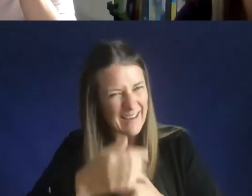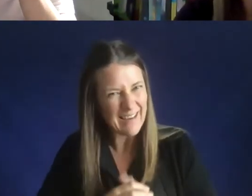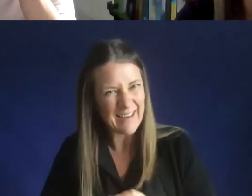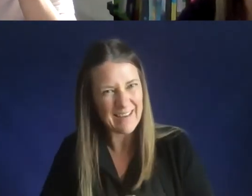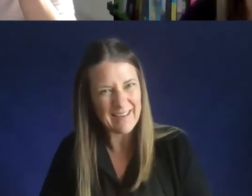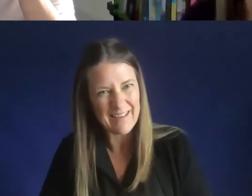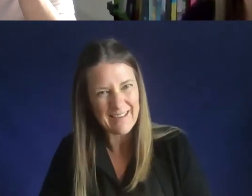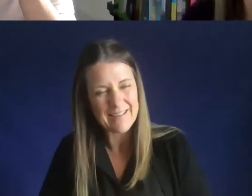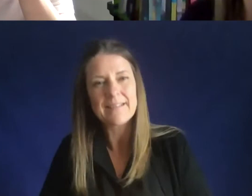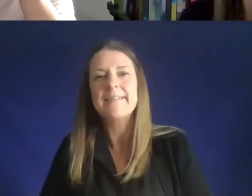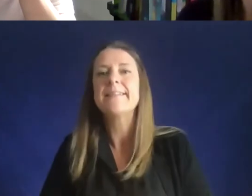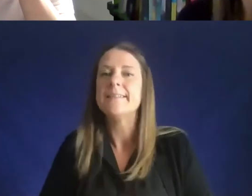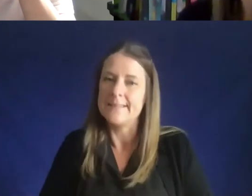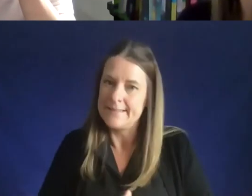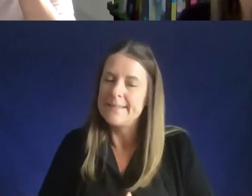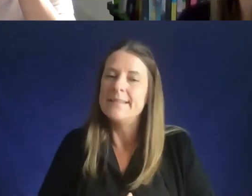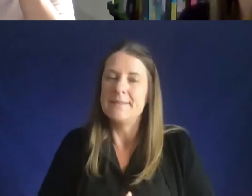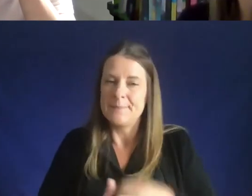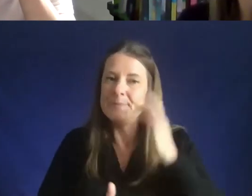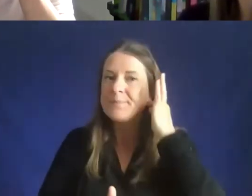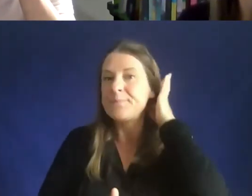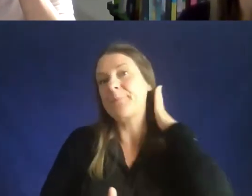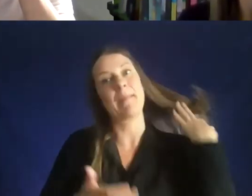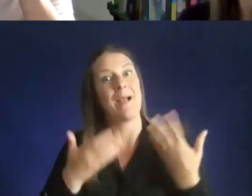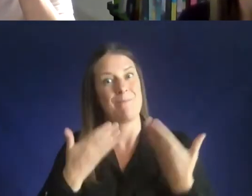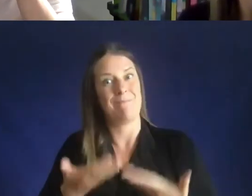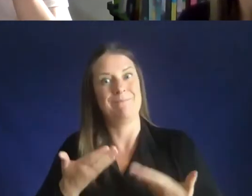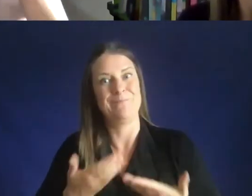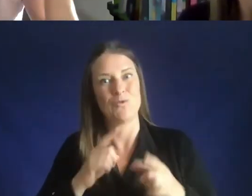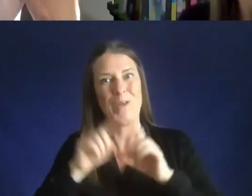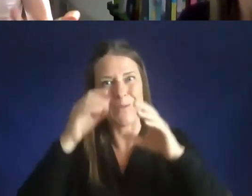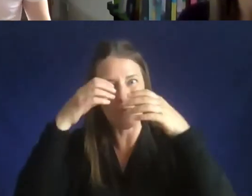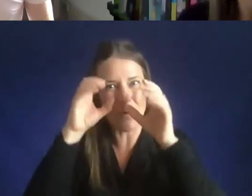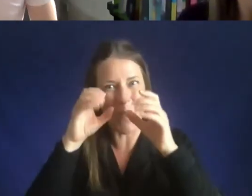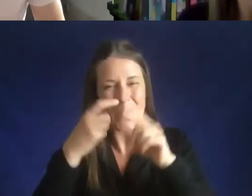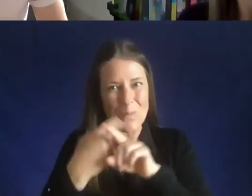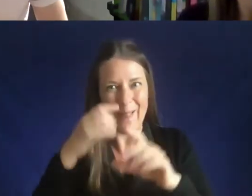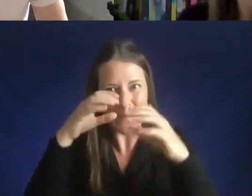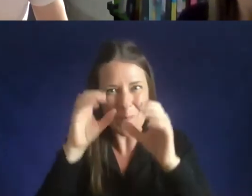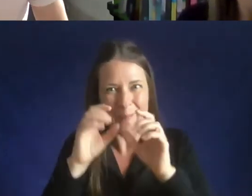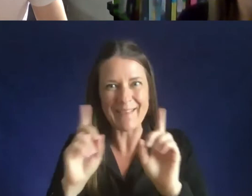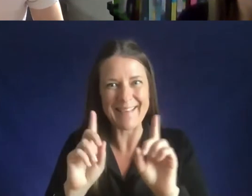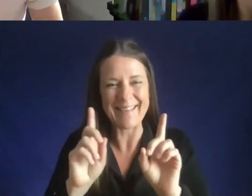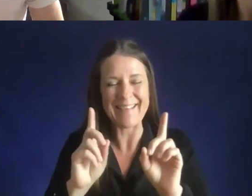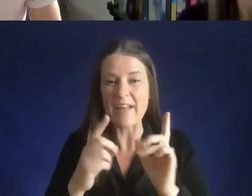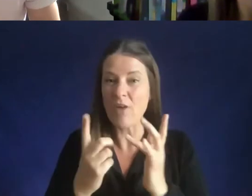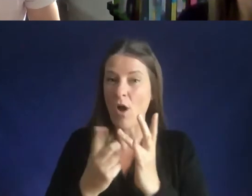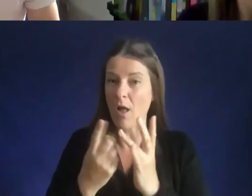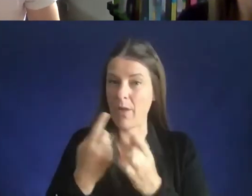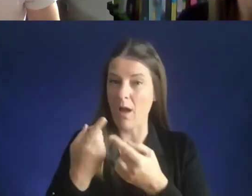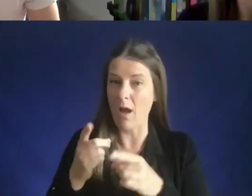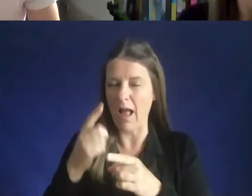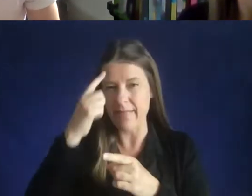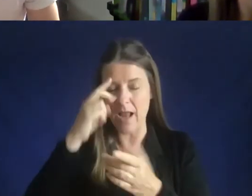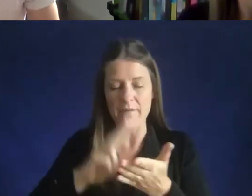I'm currently trying to Google. So there is another piece, I believe it's by Vox